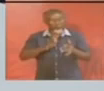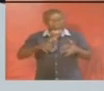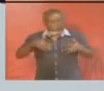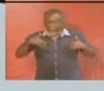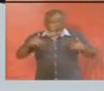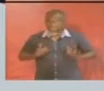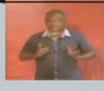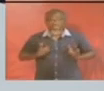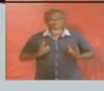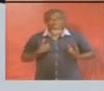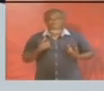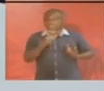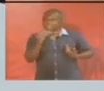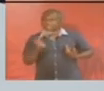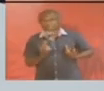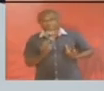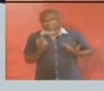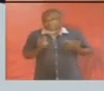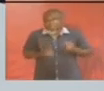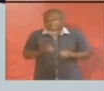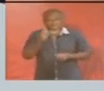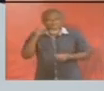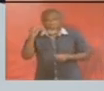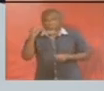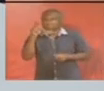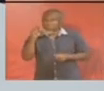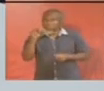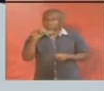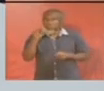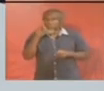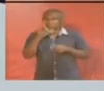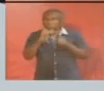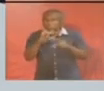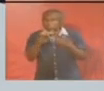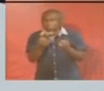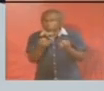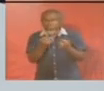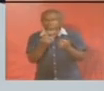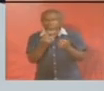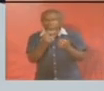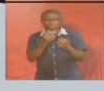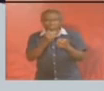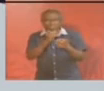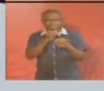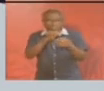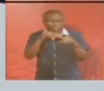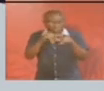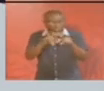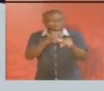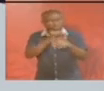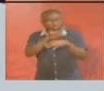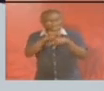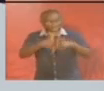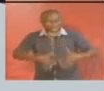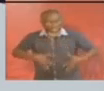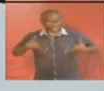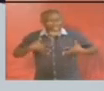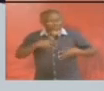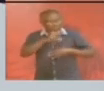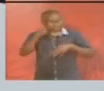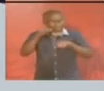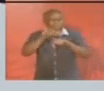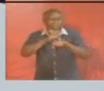It's not only Trinidad and Tobago. People want life to go back to how it was in January 2020. That